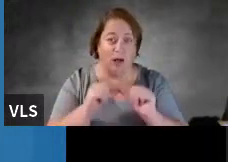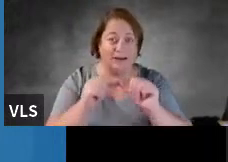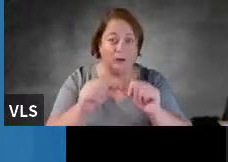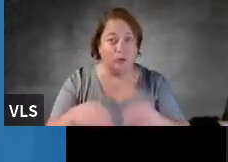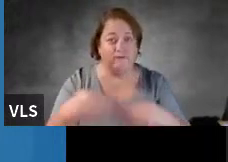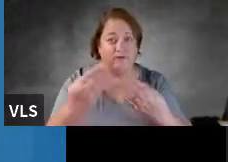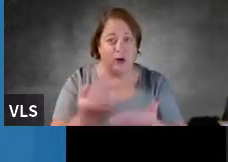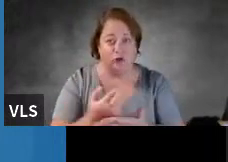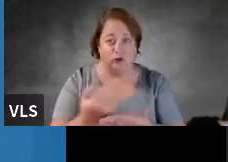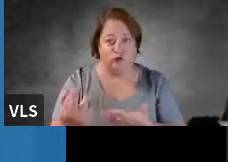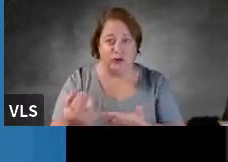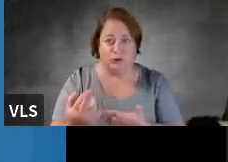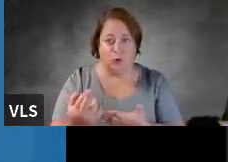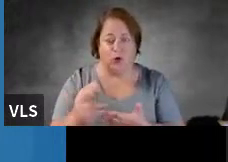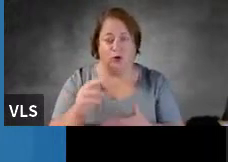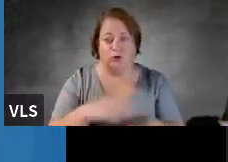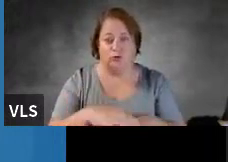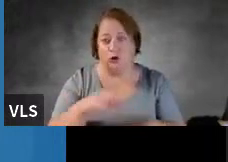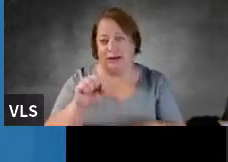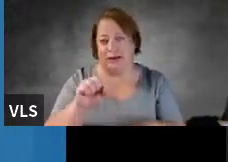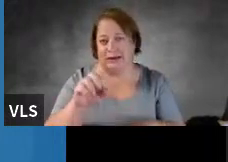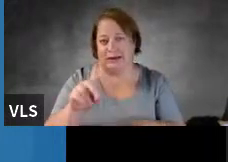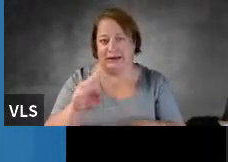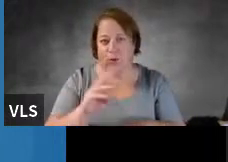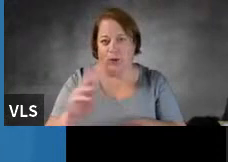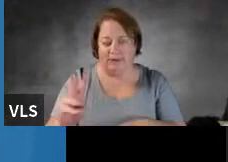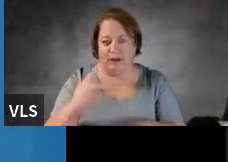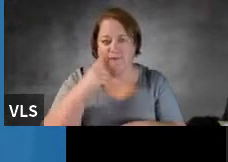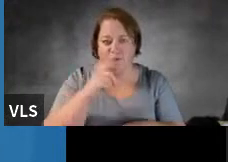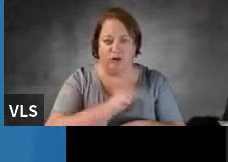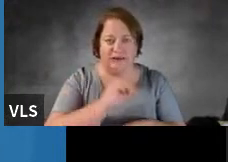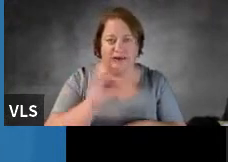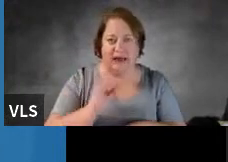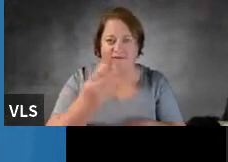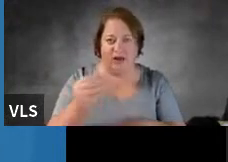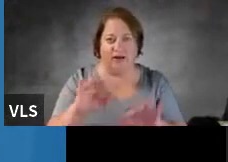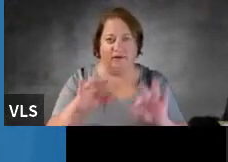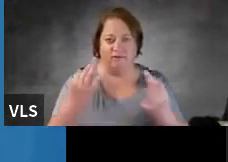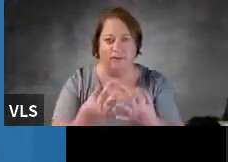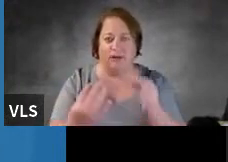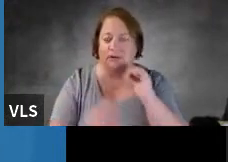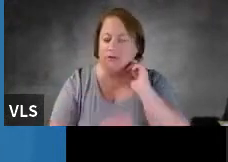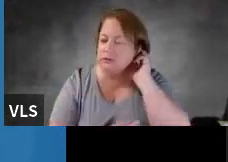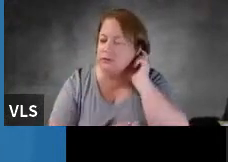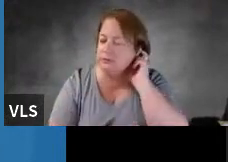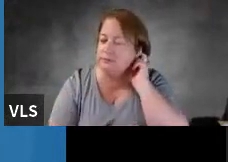a resource on our SSD website for staff and families.